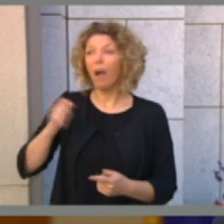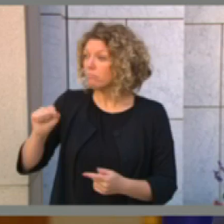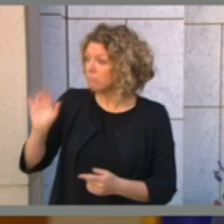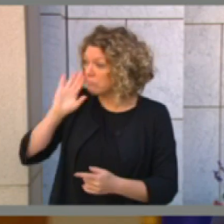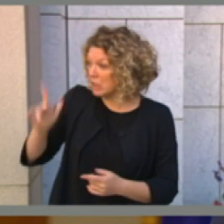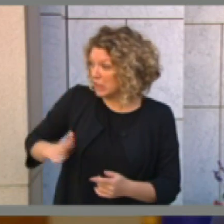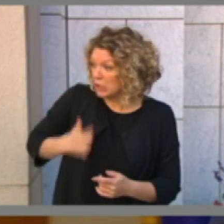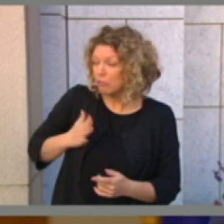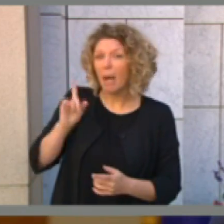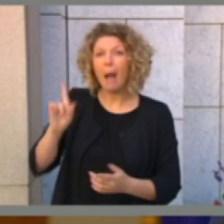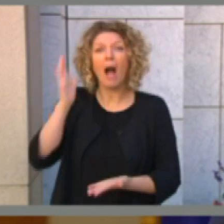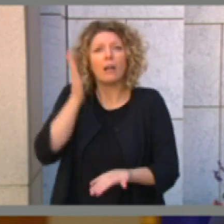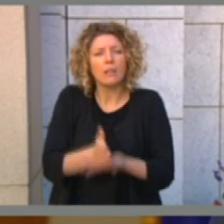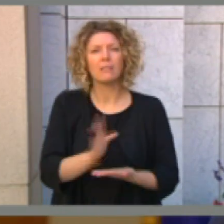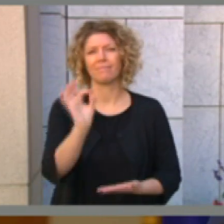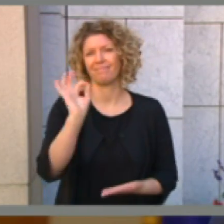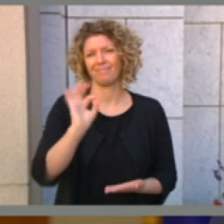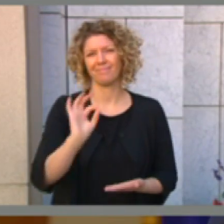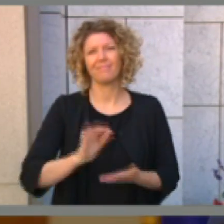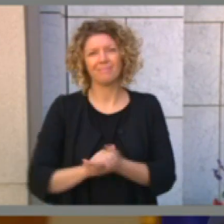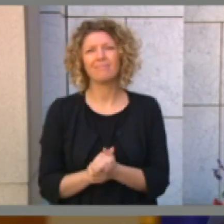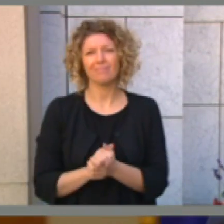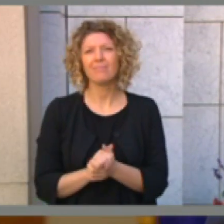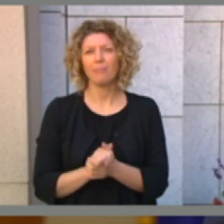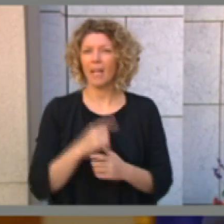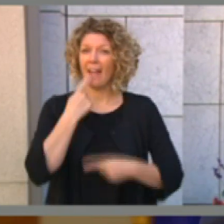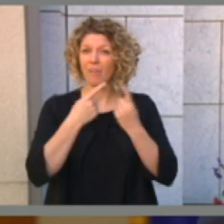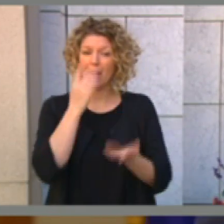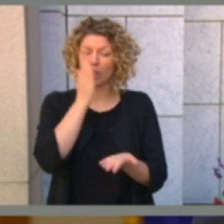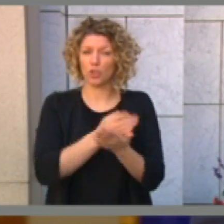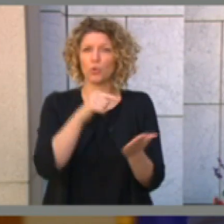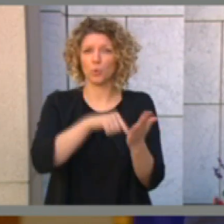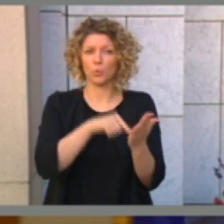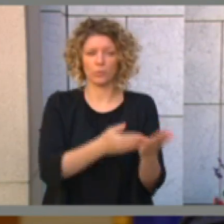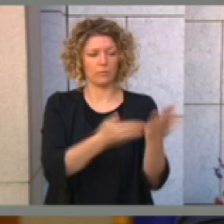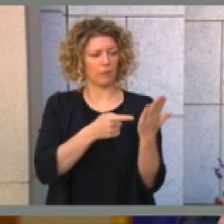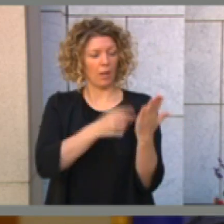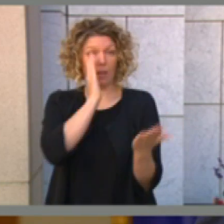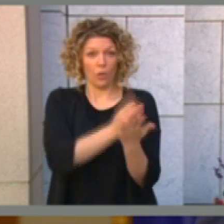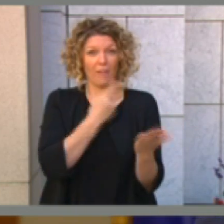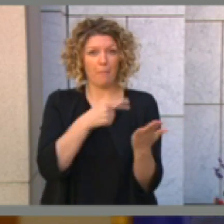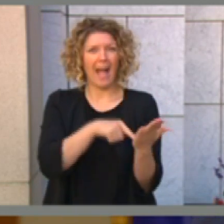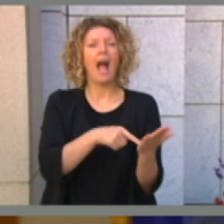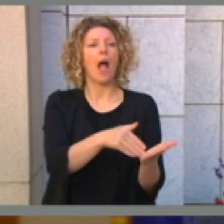but everybody has them. Facts are important. Information is what we need to make proper decisions on, and you need to